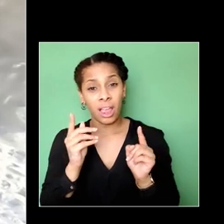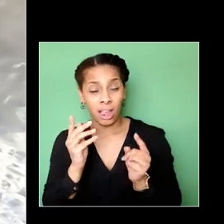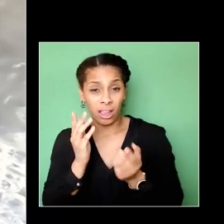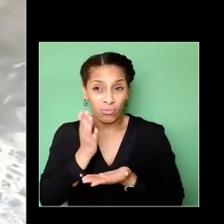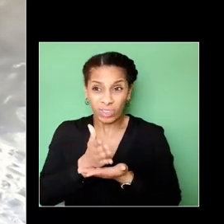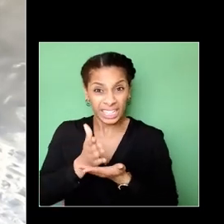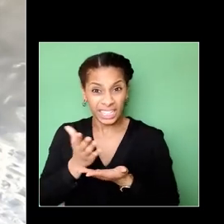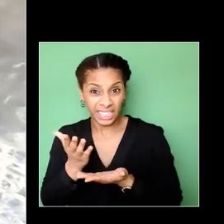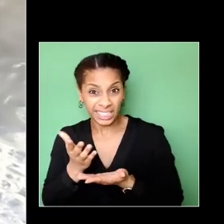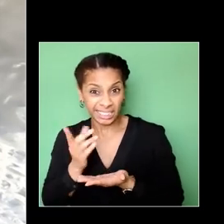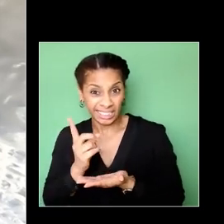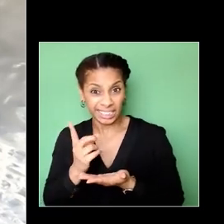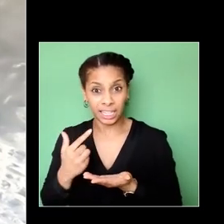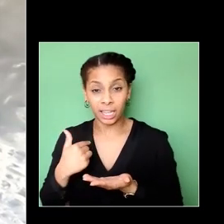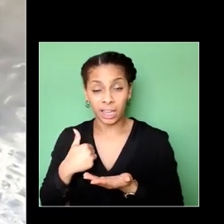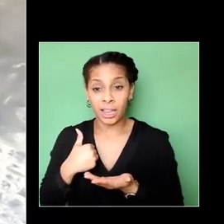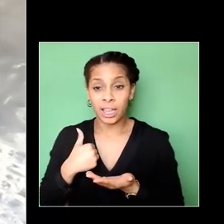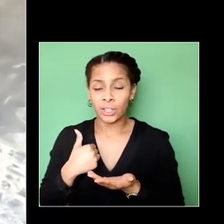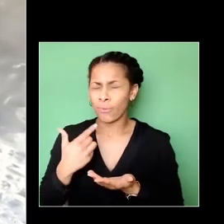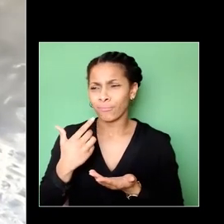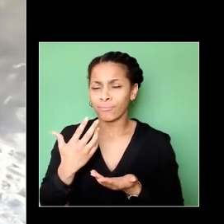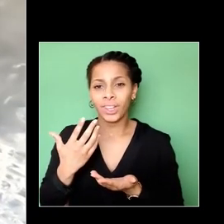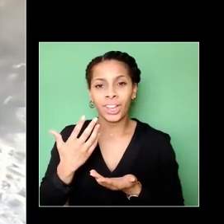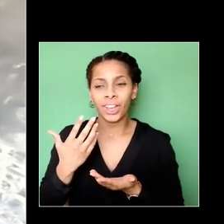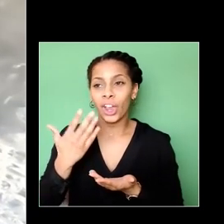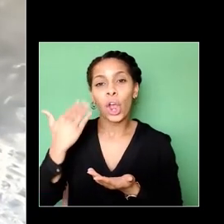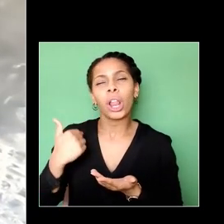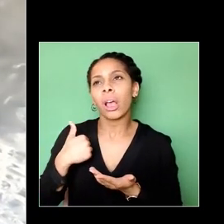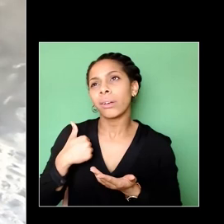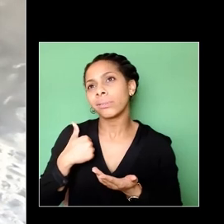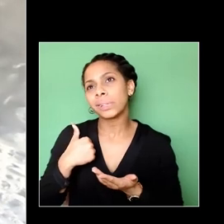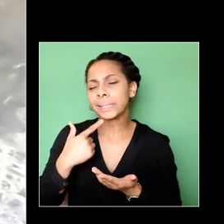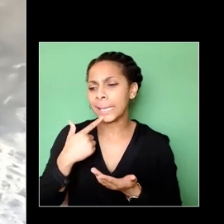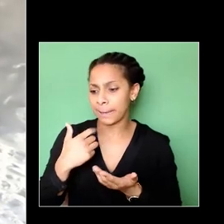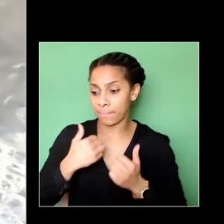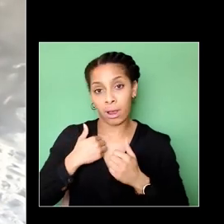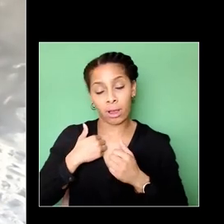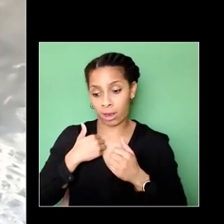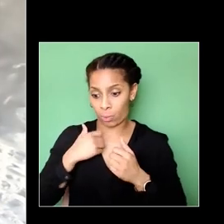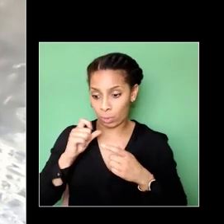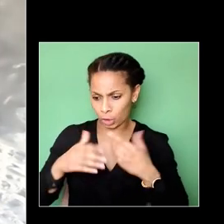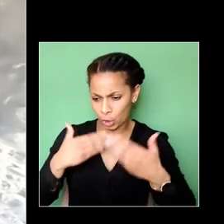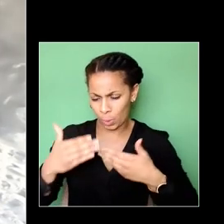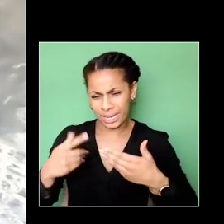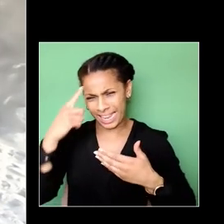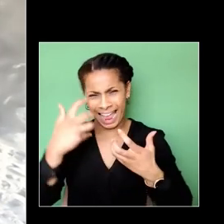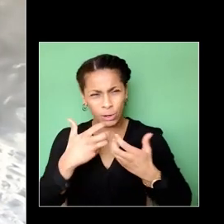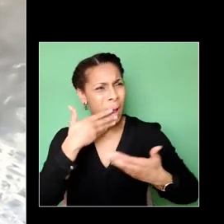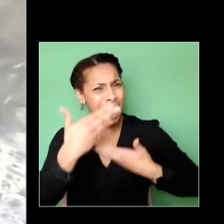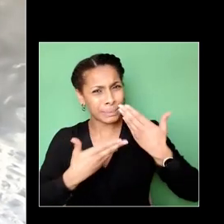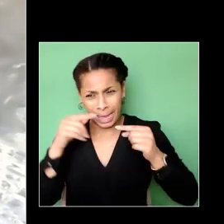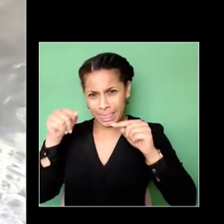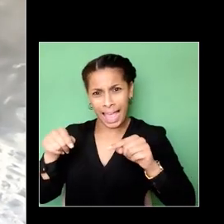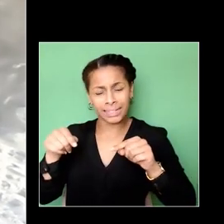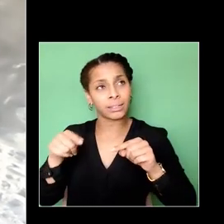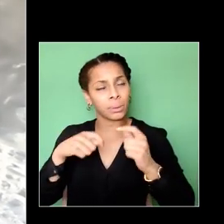when the problem, as I was going back to earlier, about like where I had a problem explaining what I was doing, mm-hmm. and trying to find a way of explaining things